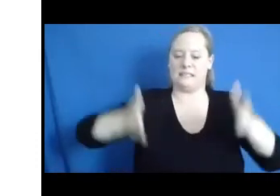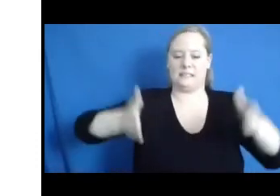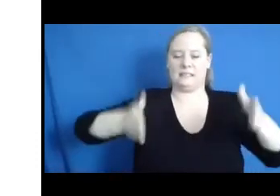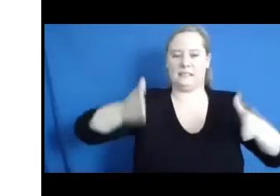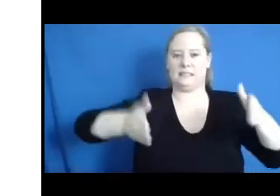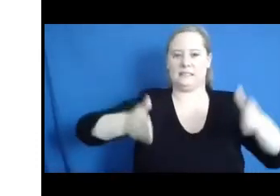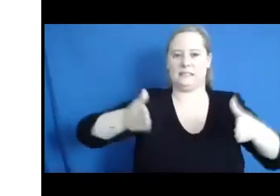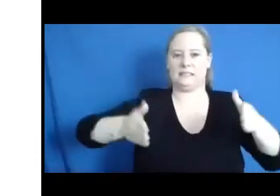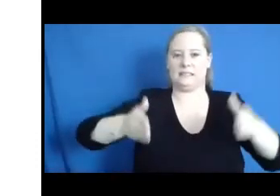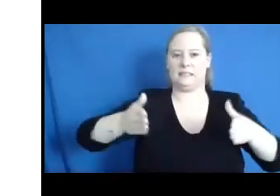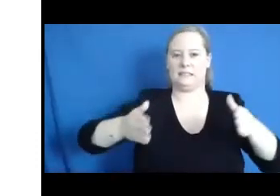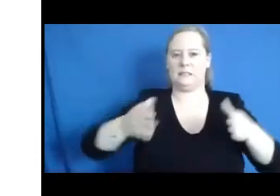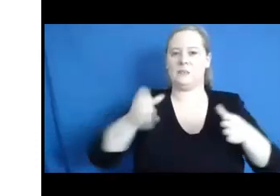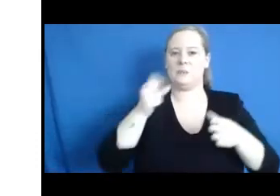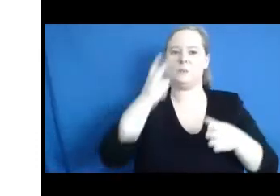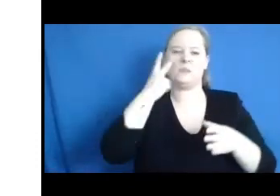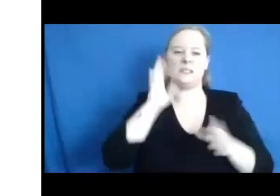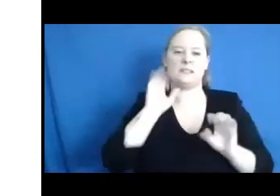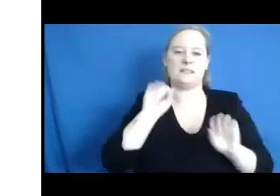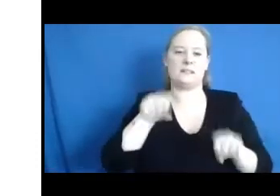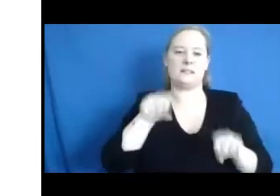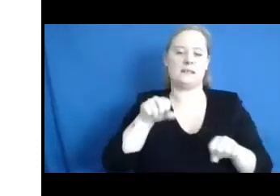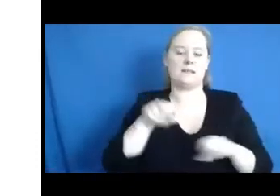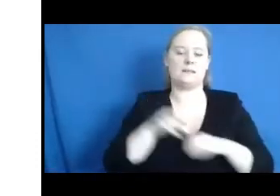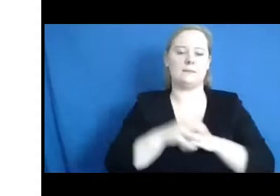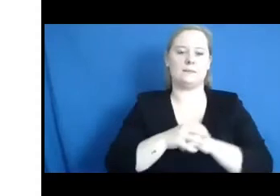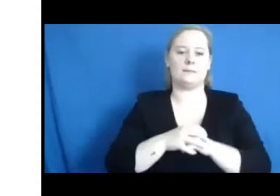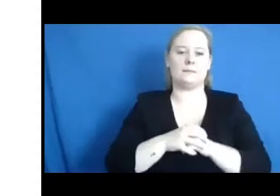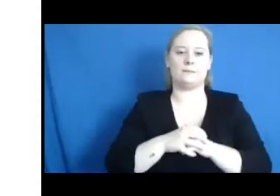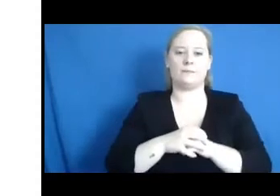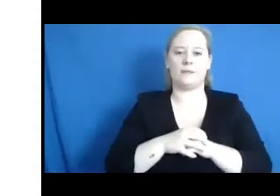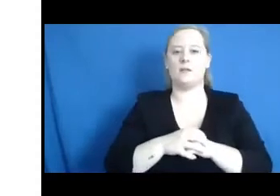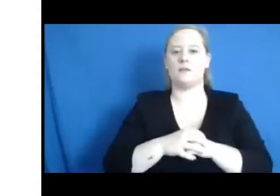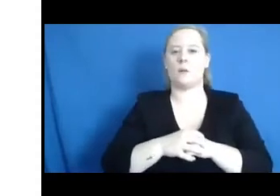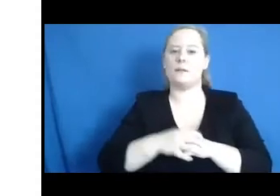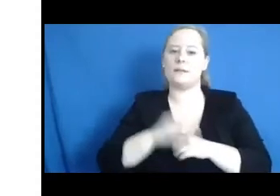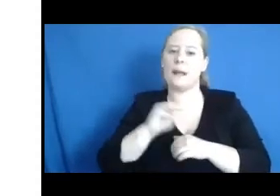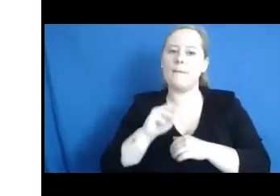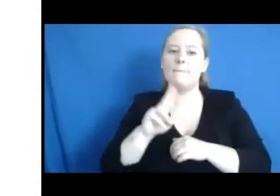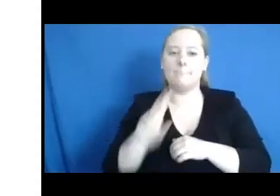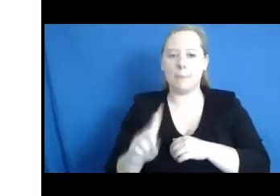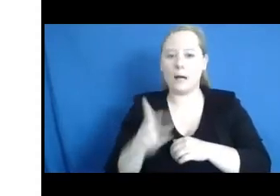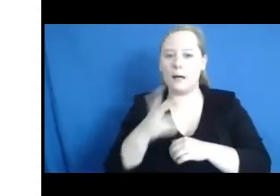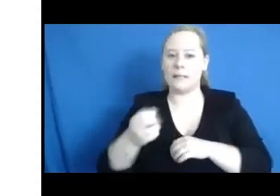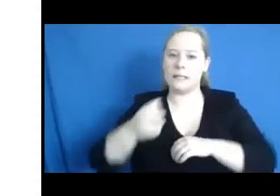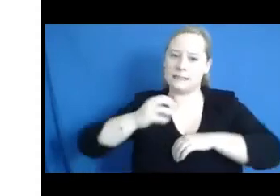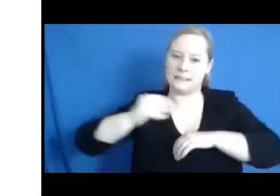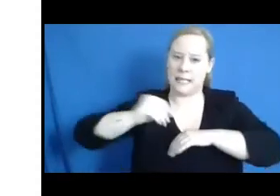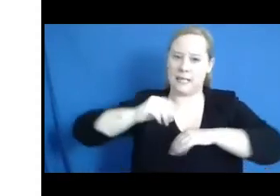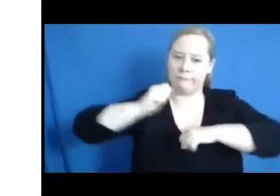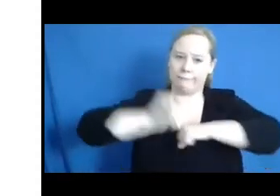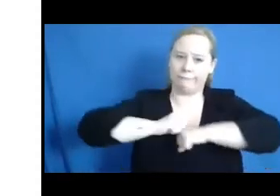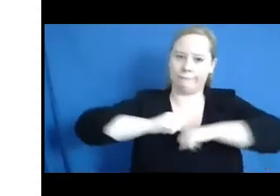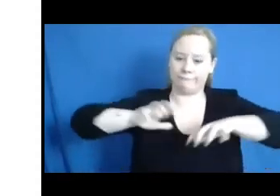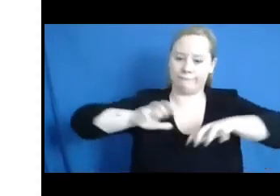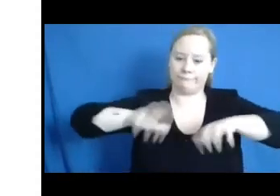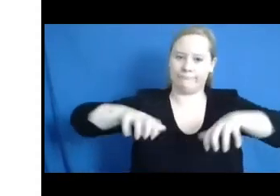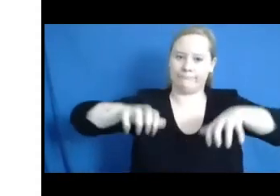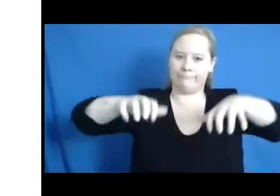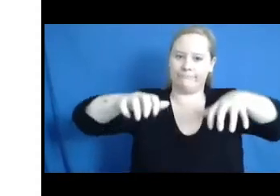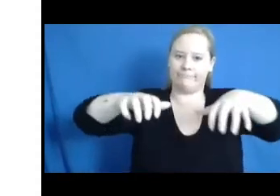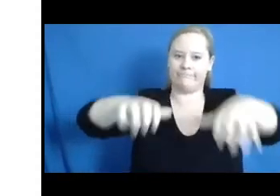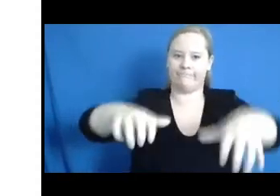Nacimiento Formation. So that's a mudstone sandstone formation. The mudstones contain swelling clays, and sandstones